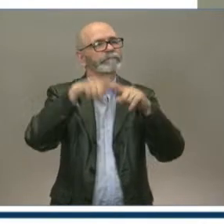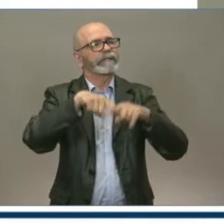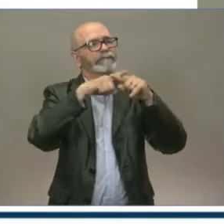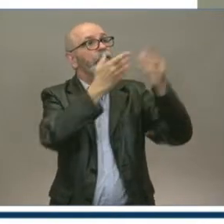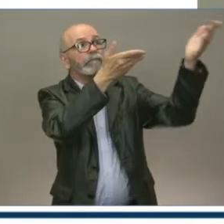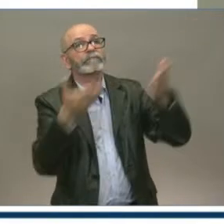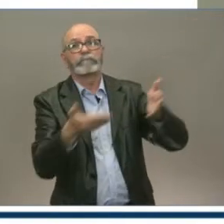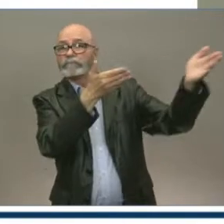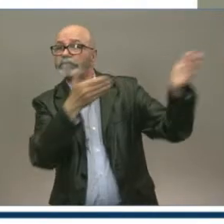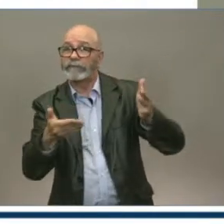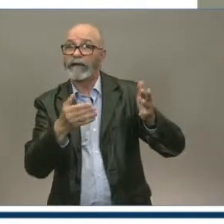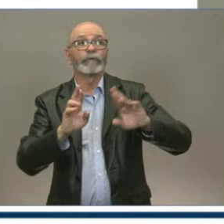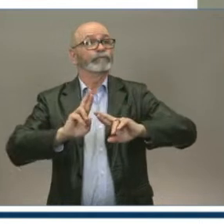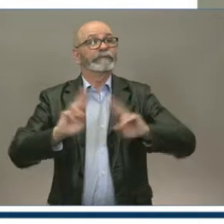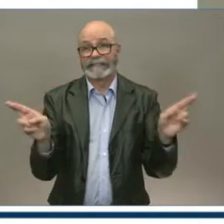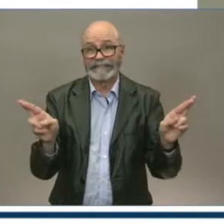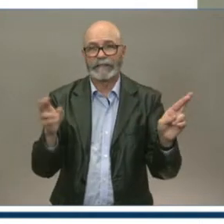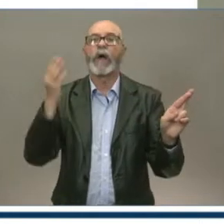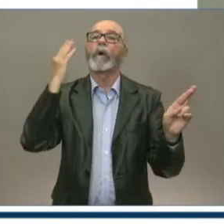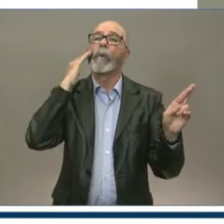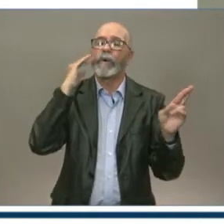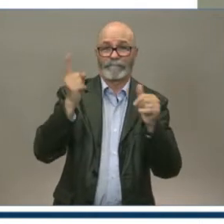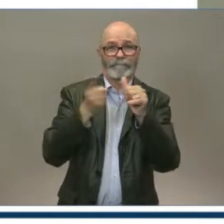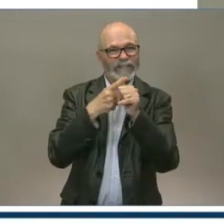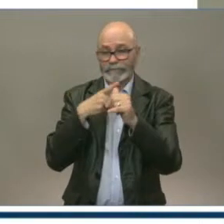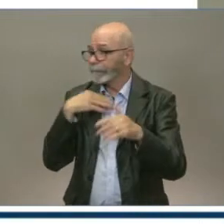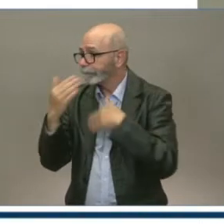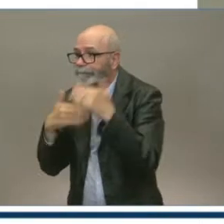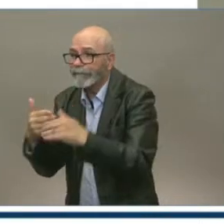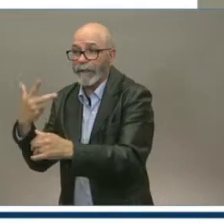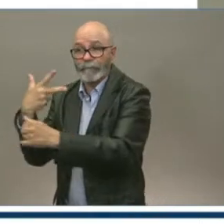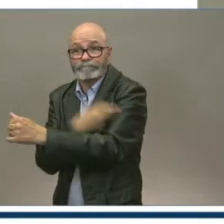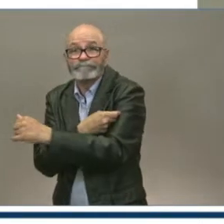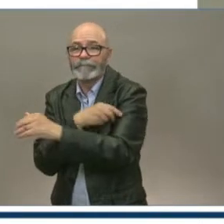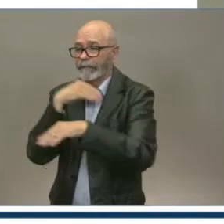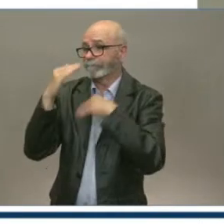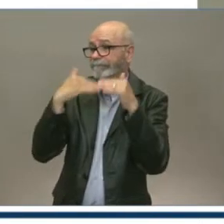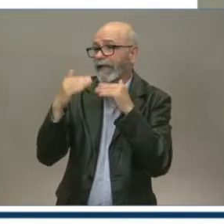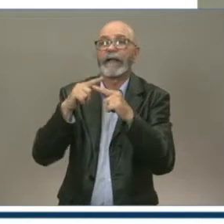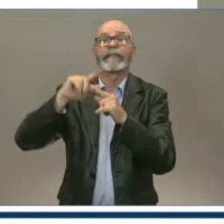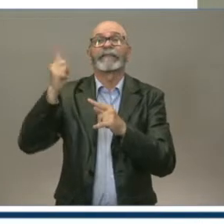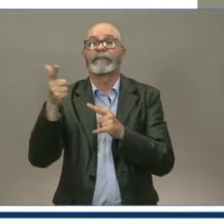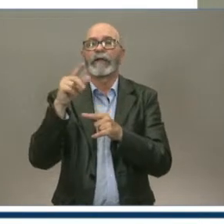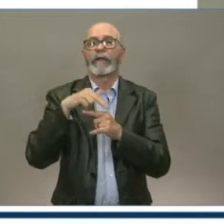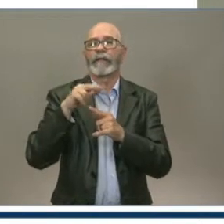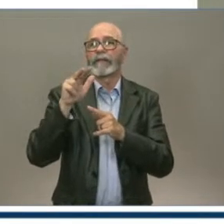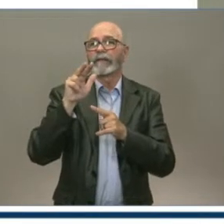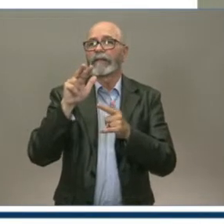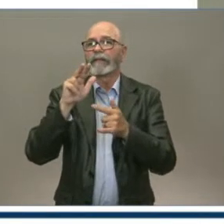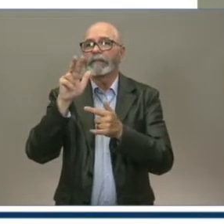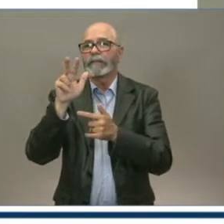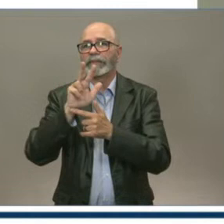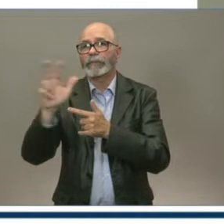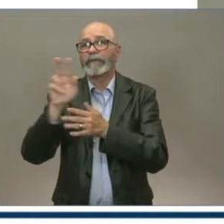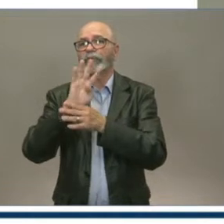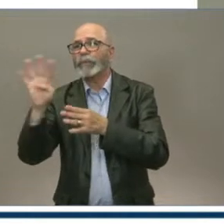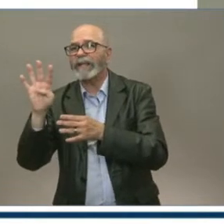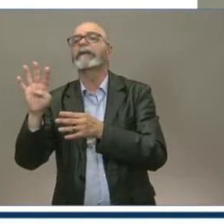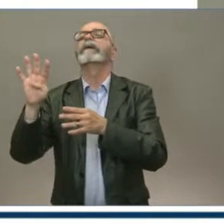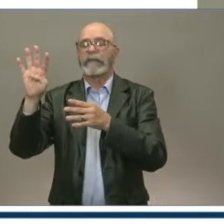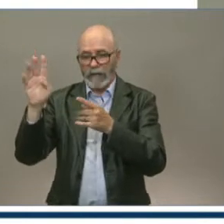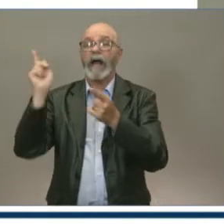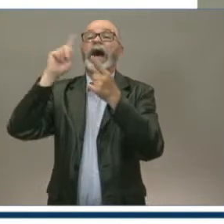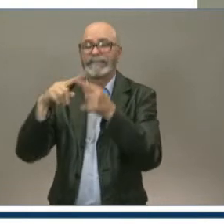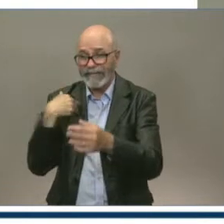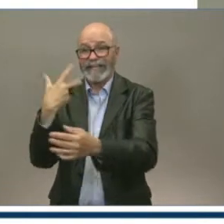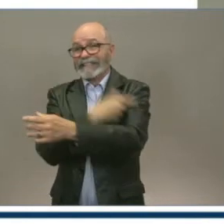our plan, first and second dose had to be given between 3 to 4 weeks apart, which meant that it would be the end of September before everyone had had